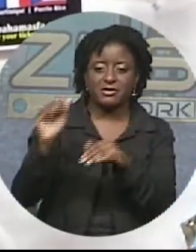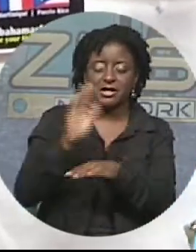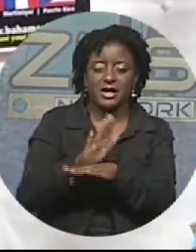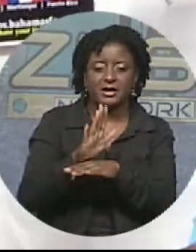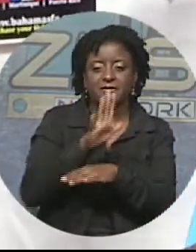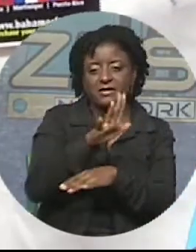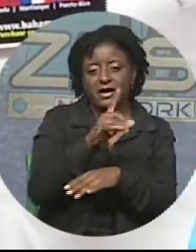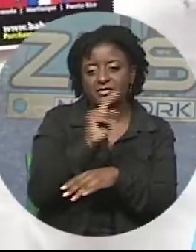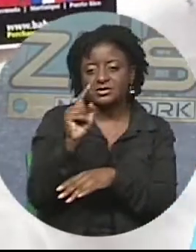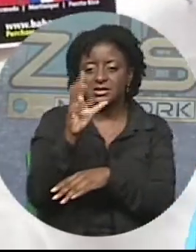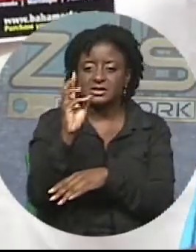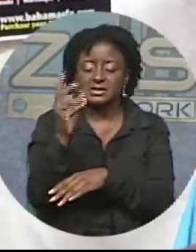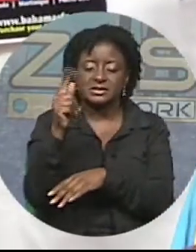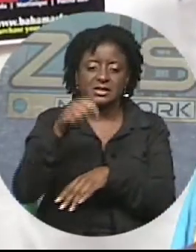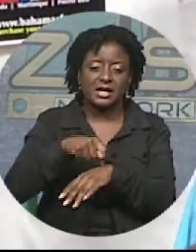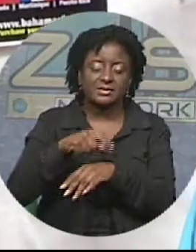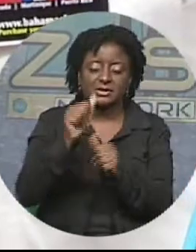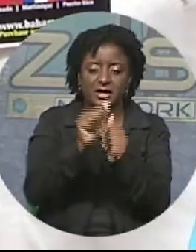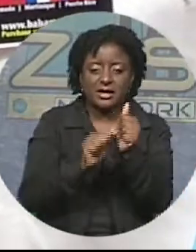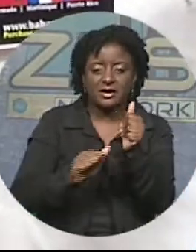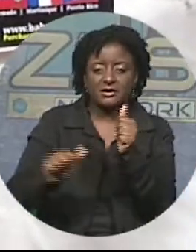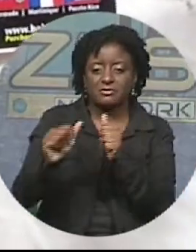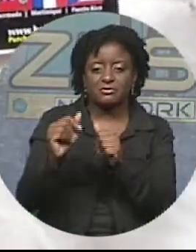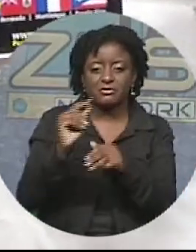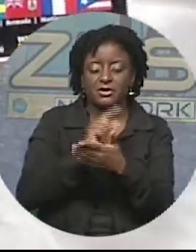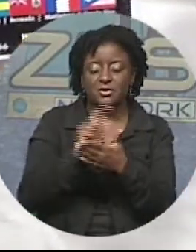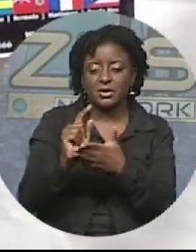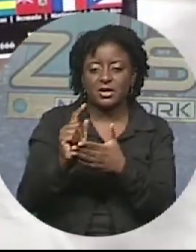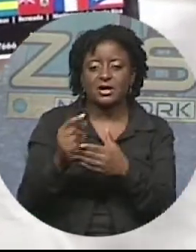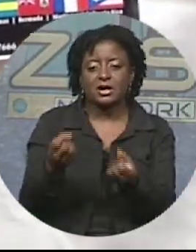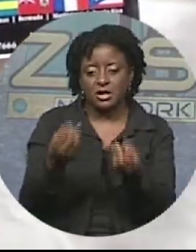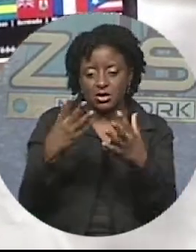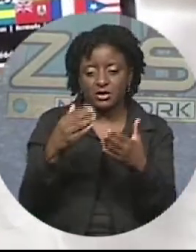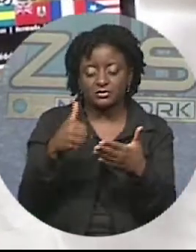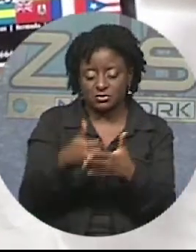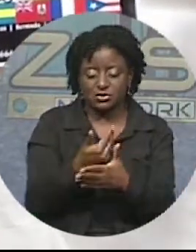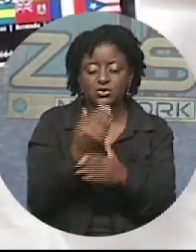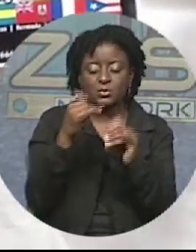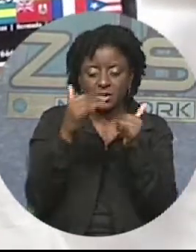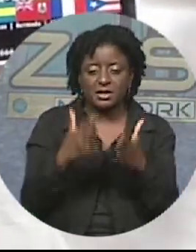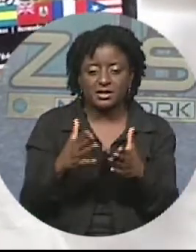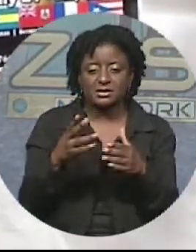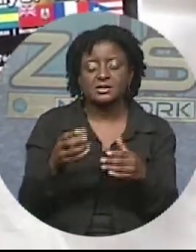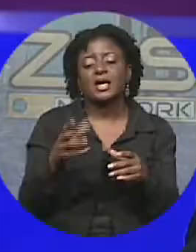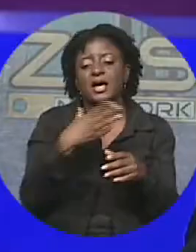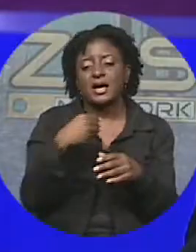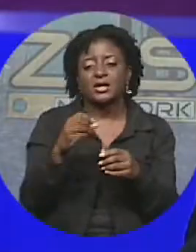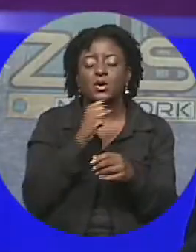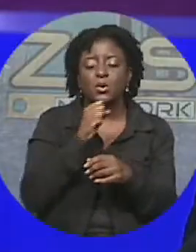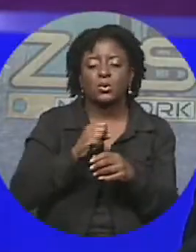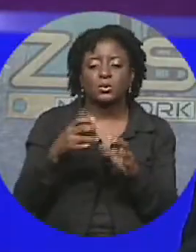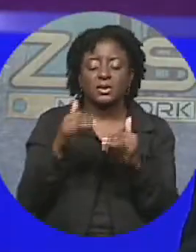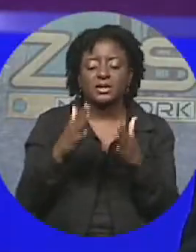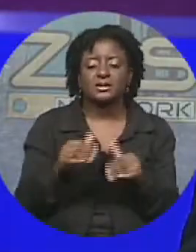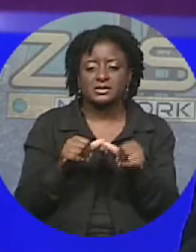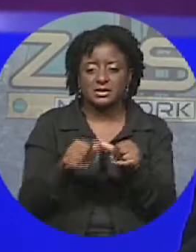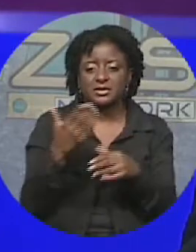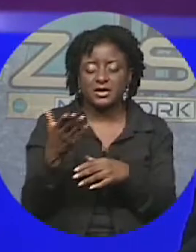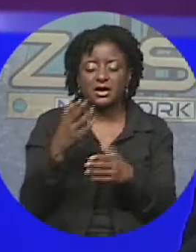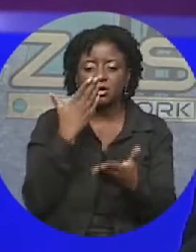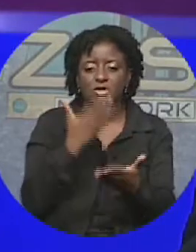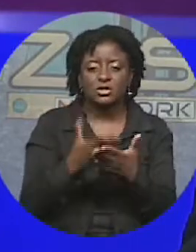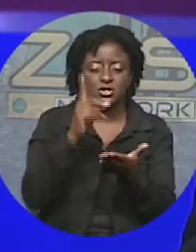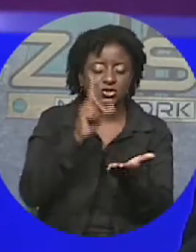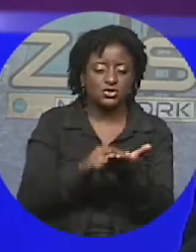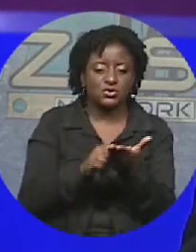week. We have a lot of youth players coming up. We have old players that are still there, so we have a good team. Some good news coming in